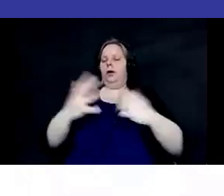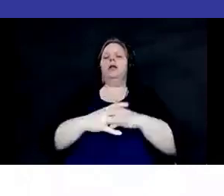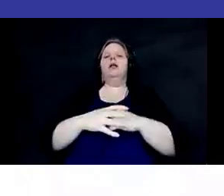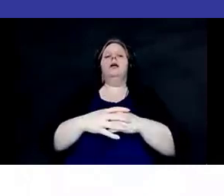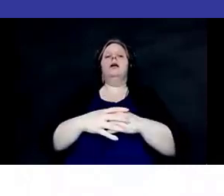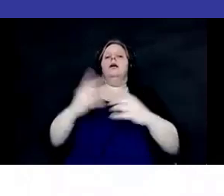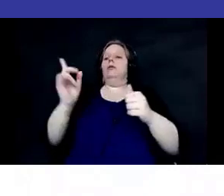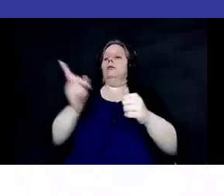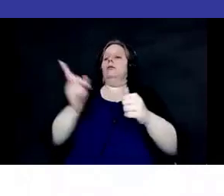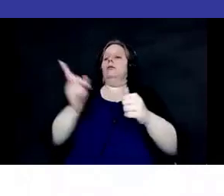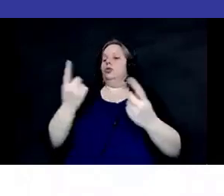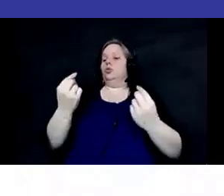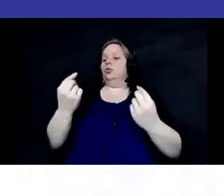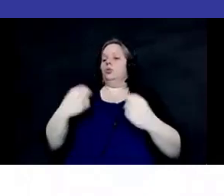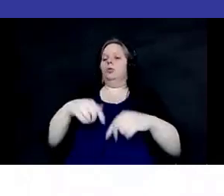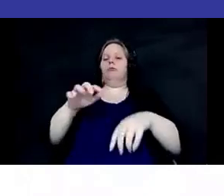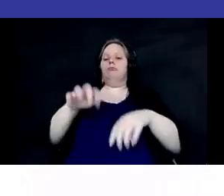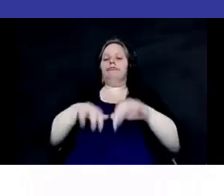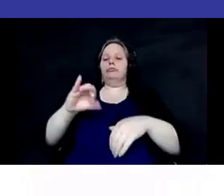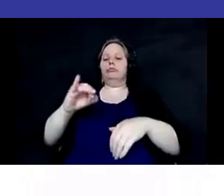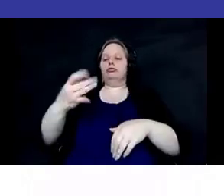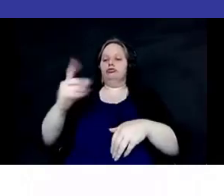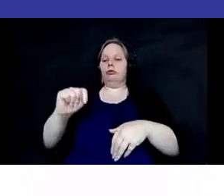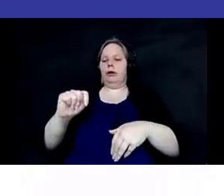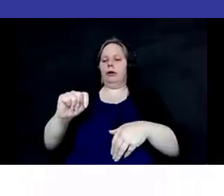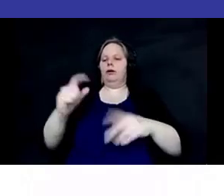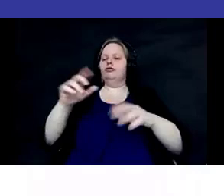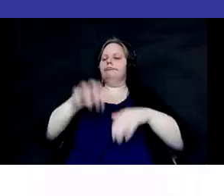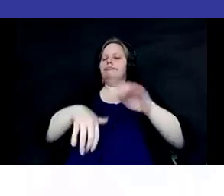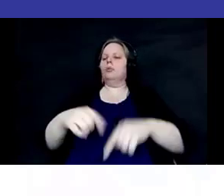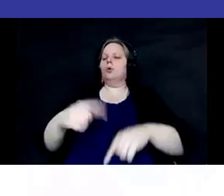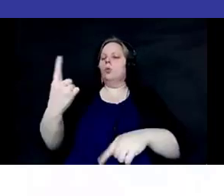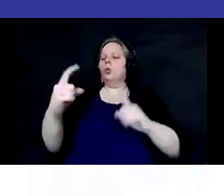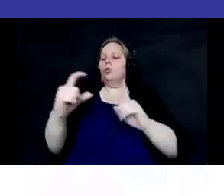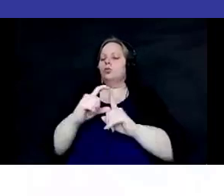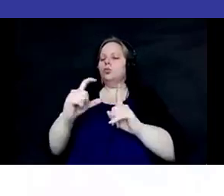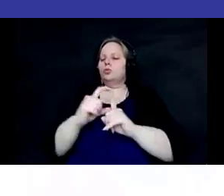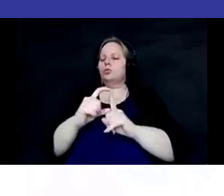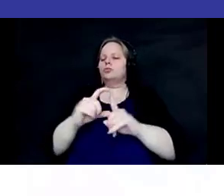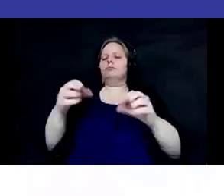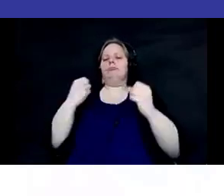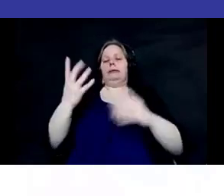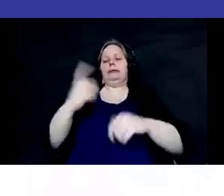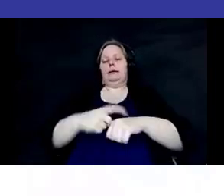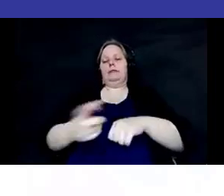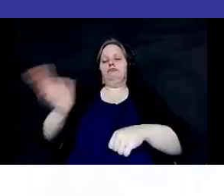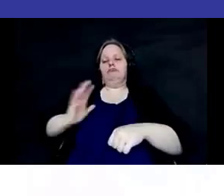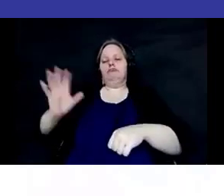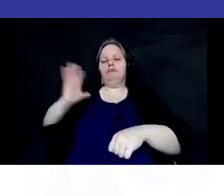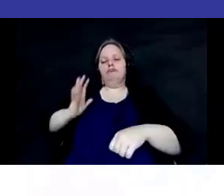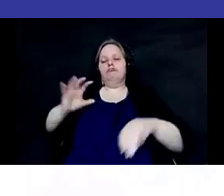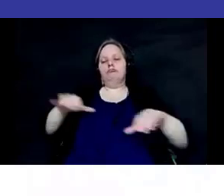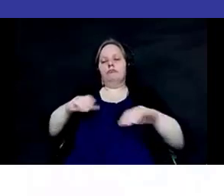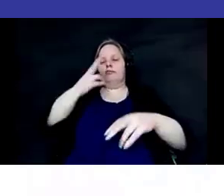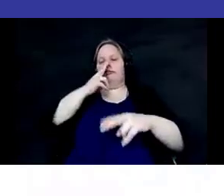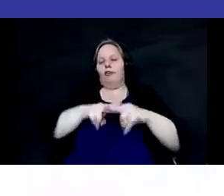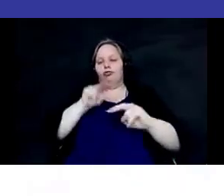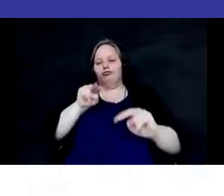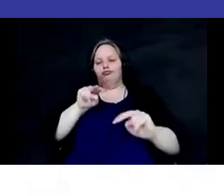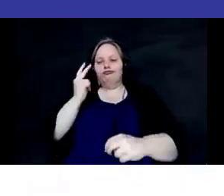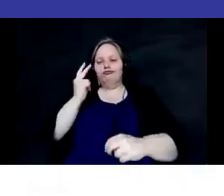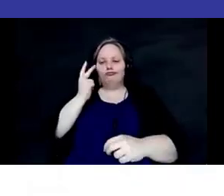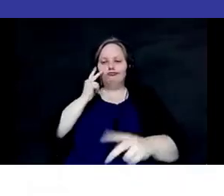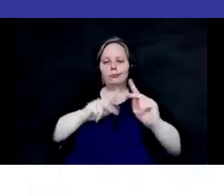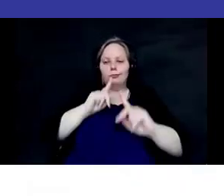chat one word. We've done this in a lot of presentations in the past, and it's always fun to see what people put. Type in one